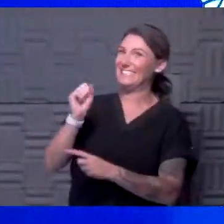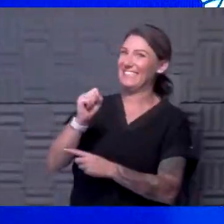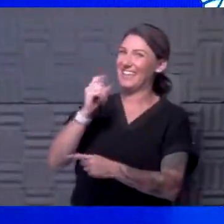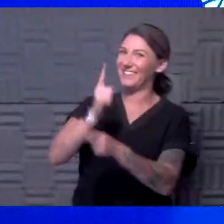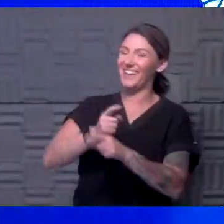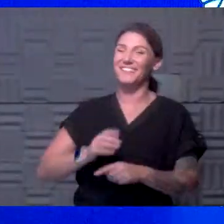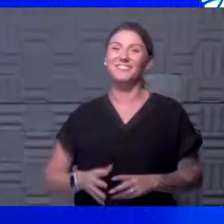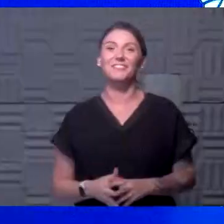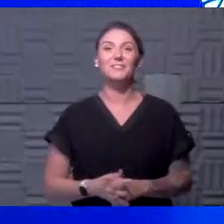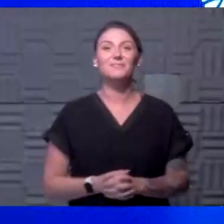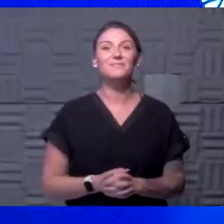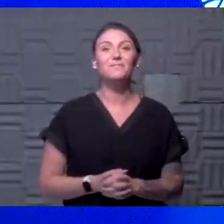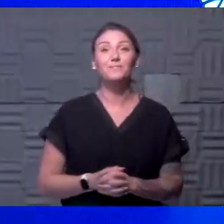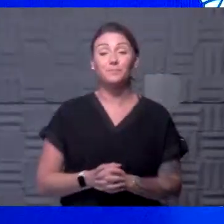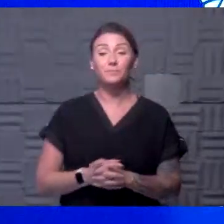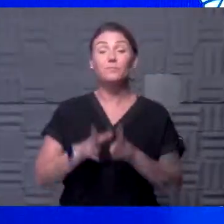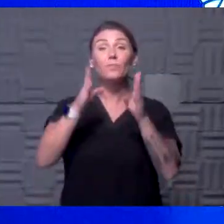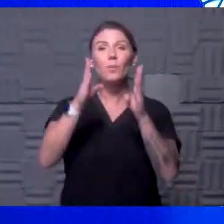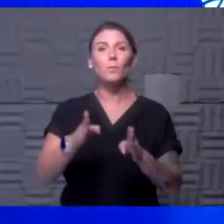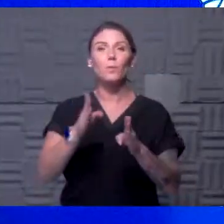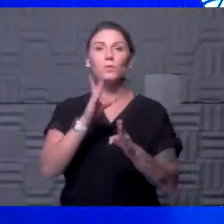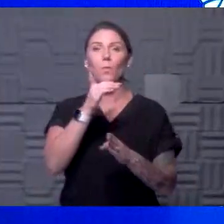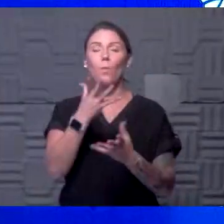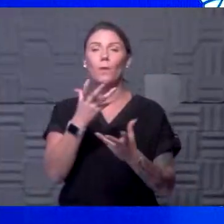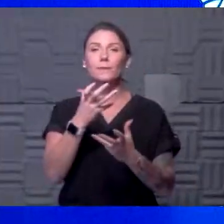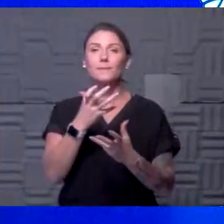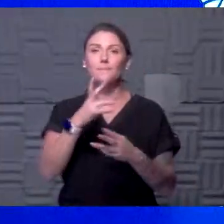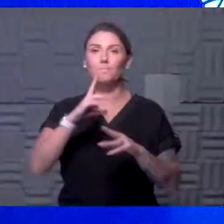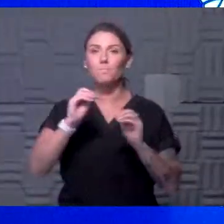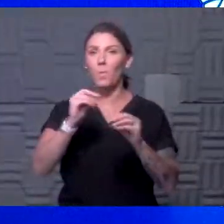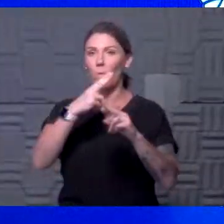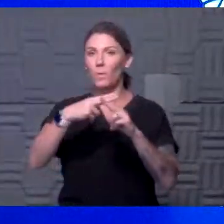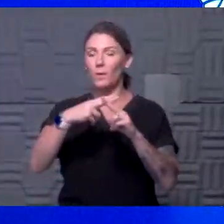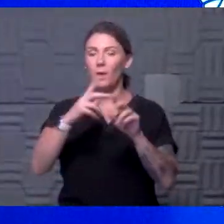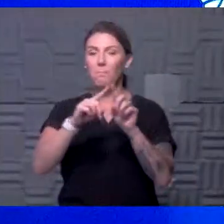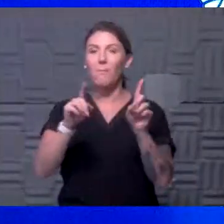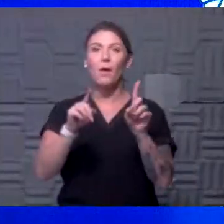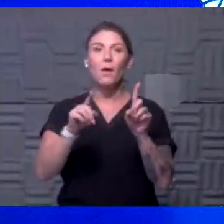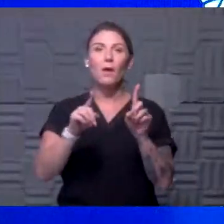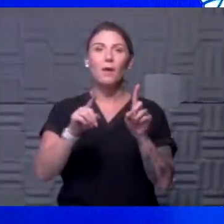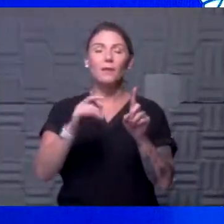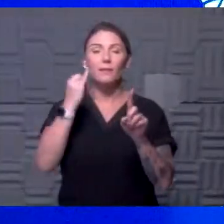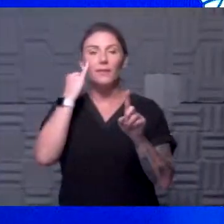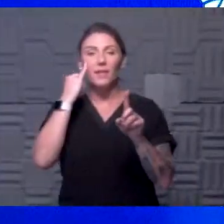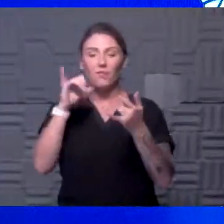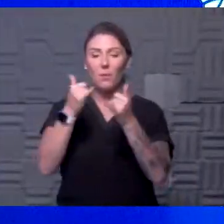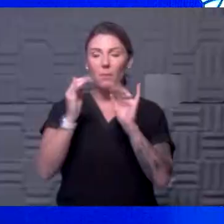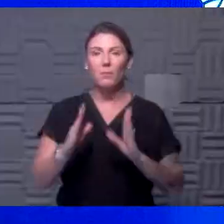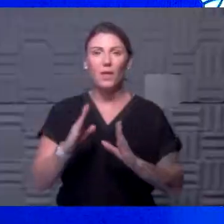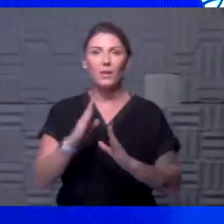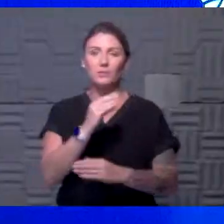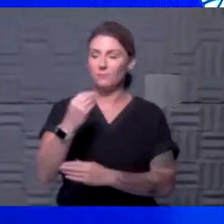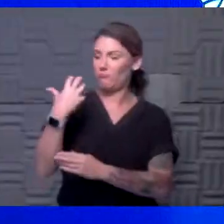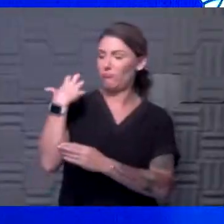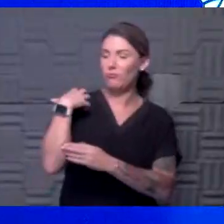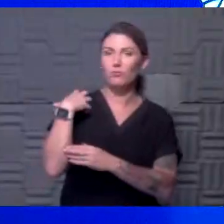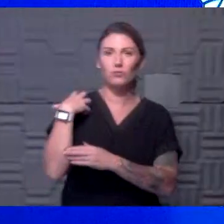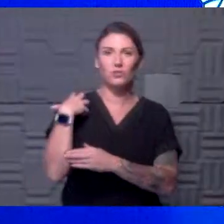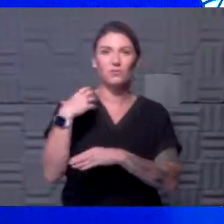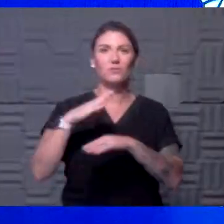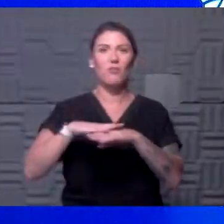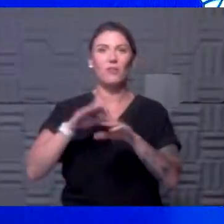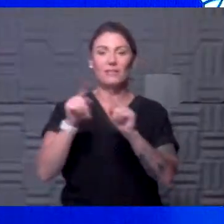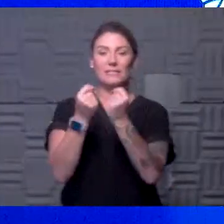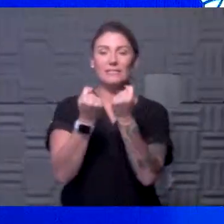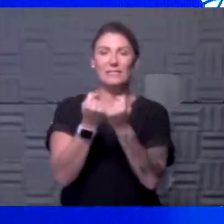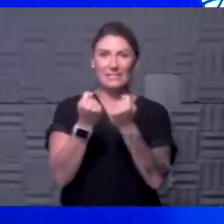right. This person wants to remain anonymous, but they want to know if players or coaches on a team test positive and have practiced within